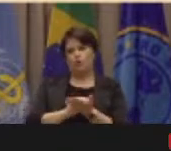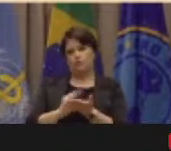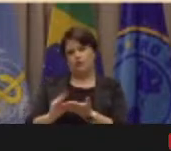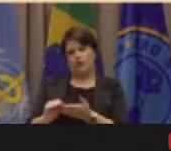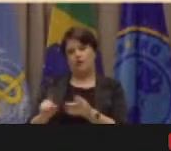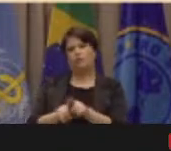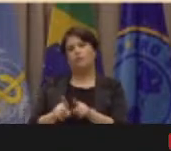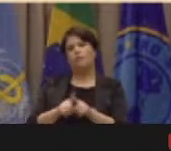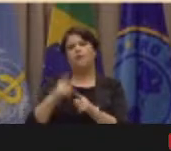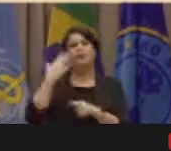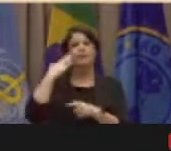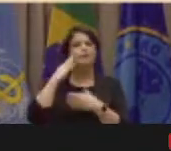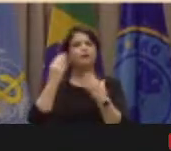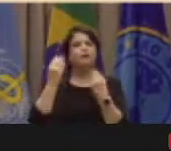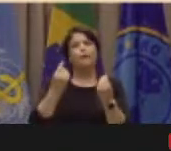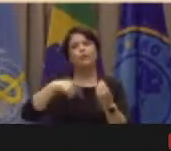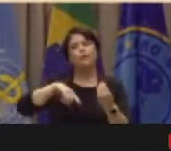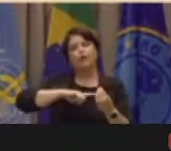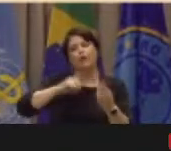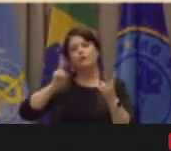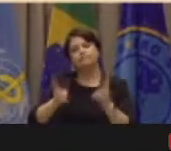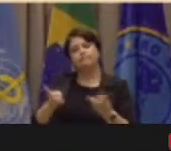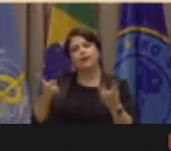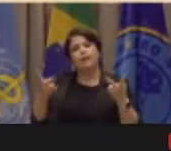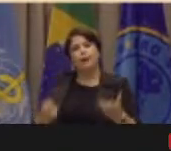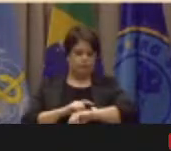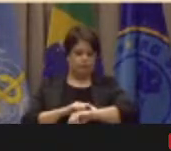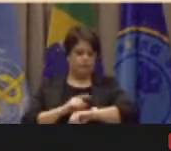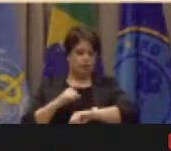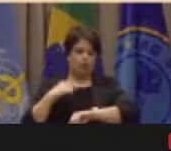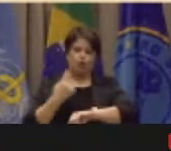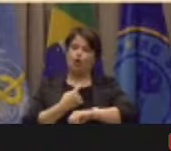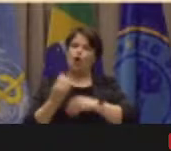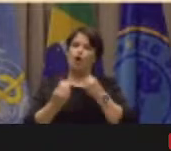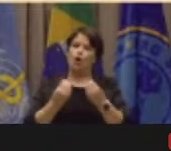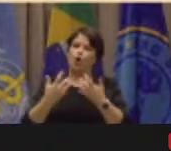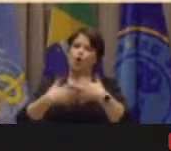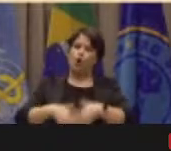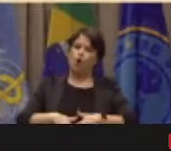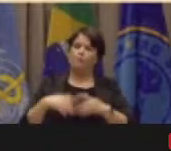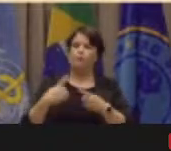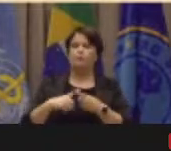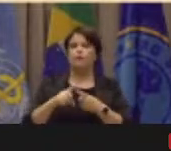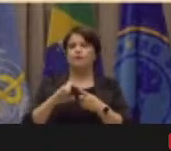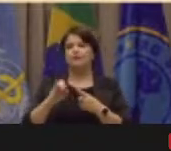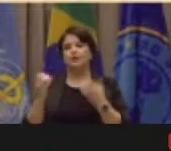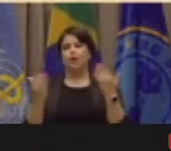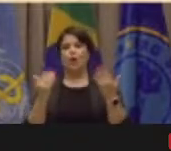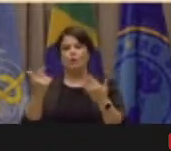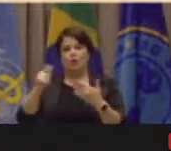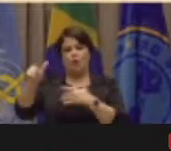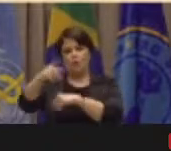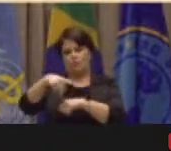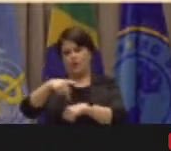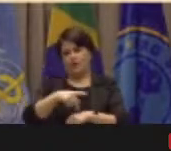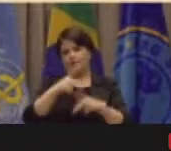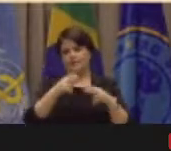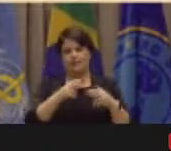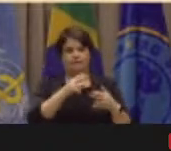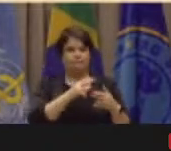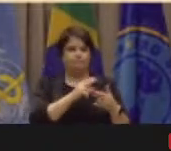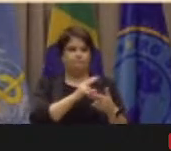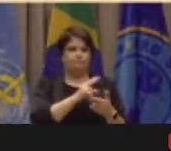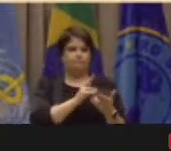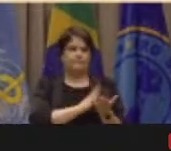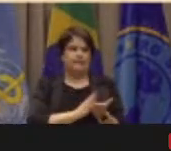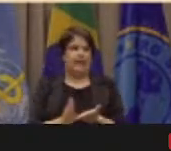and also that we are in the same situation. But when we compare to other countries, and we